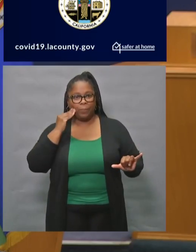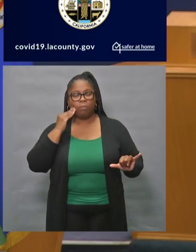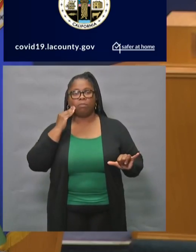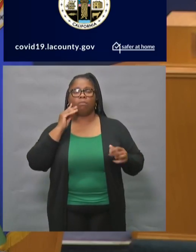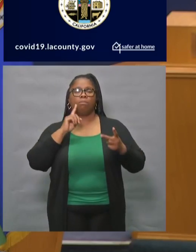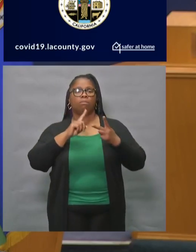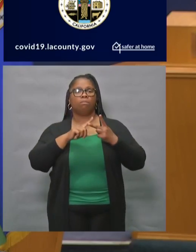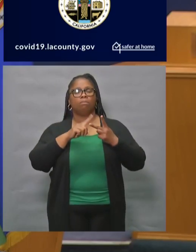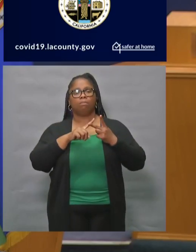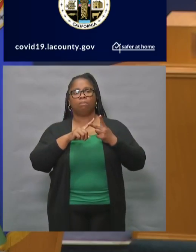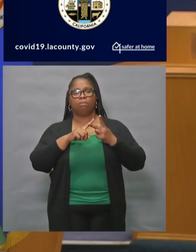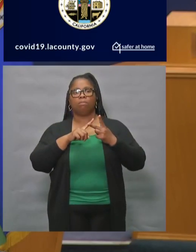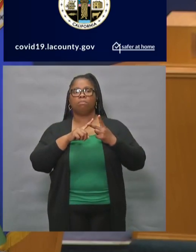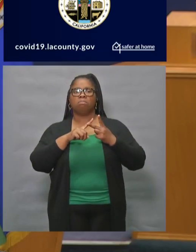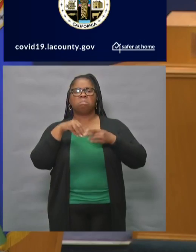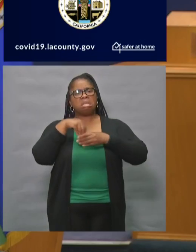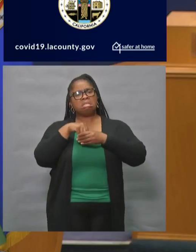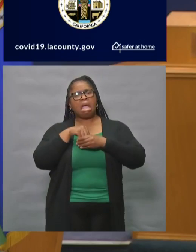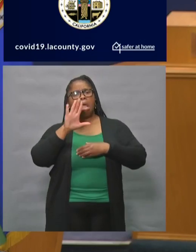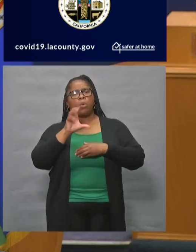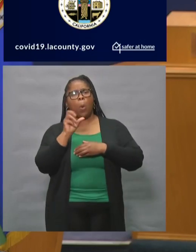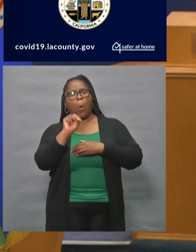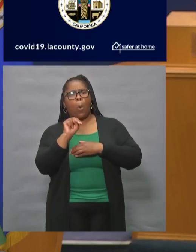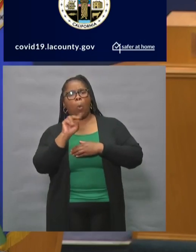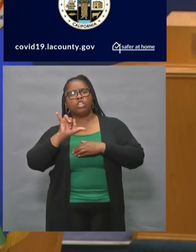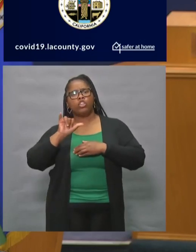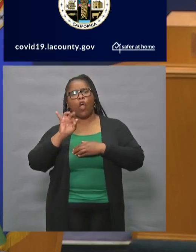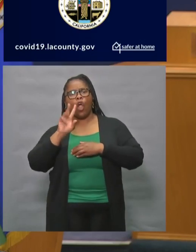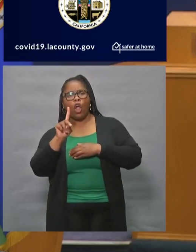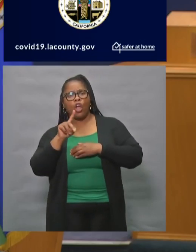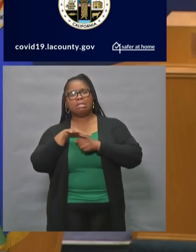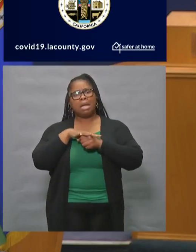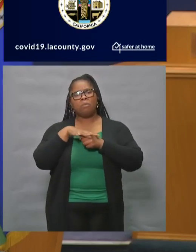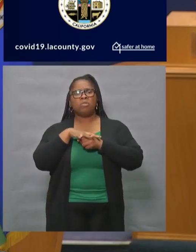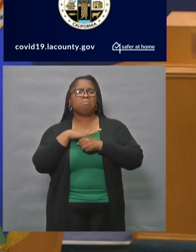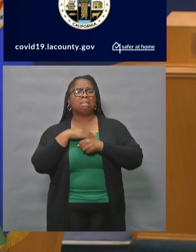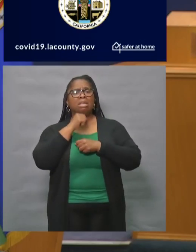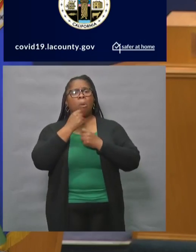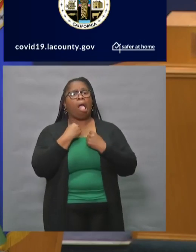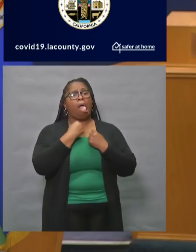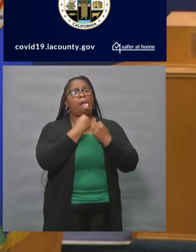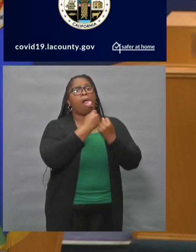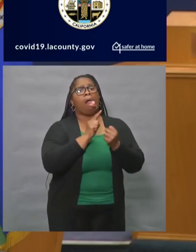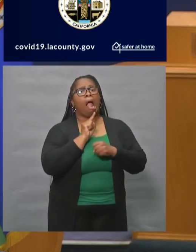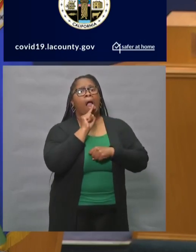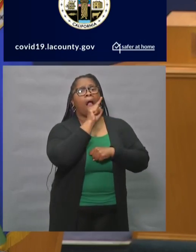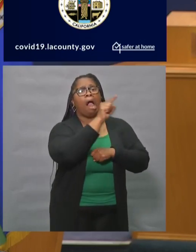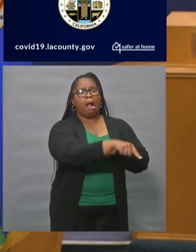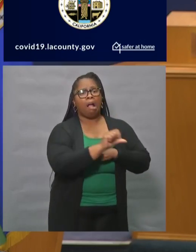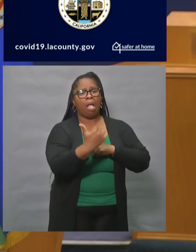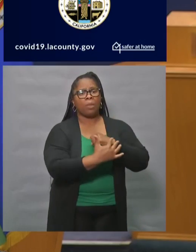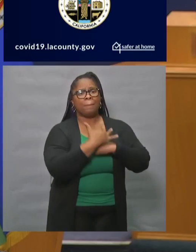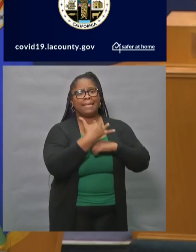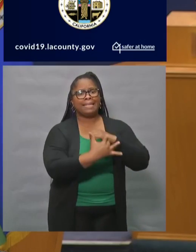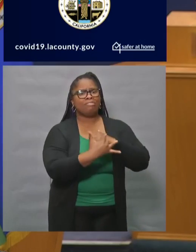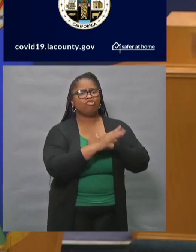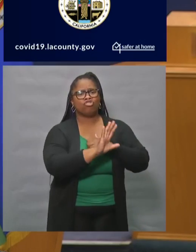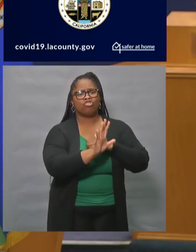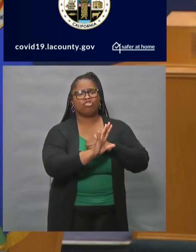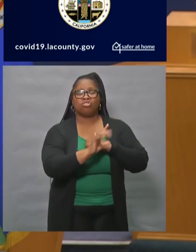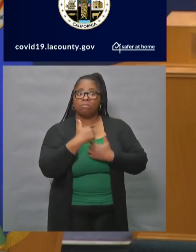outside your own yard or your own neighborhood. Please don't go driving to other beaches. And I'm being honest, when you